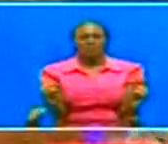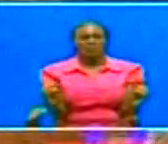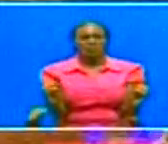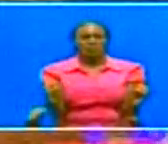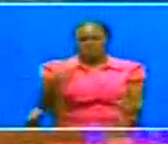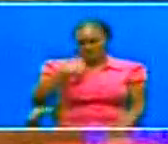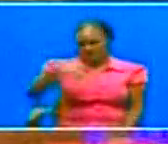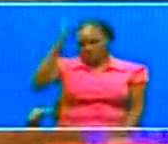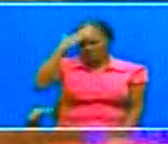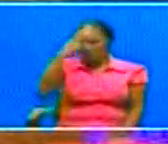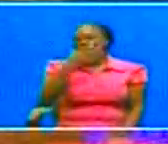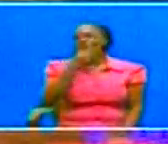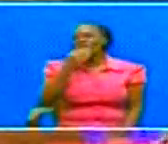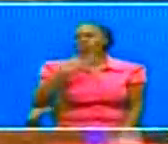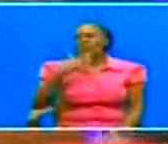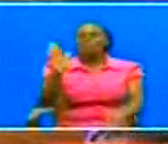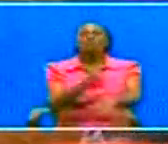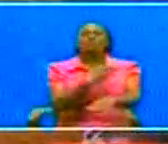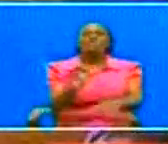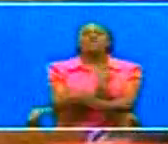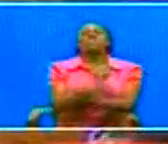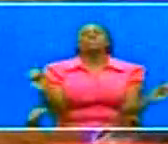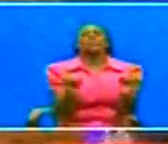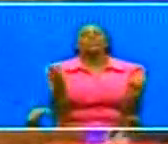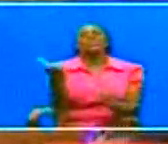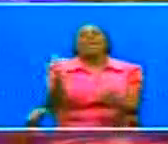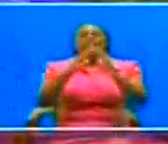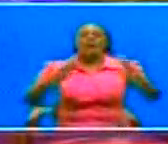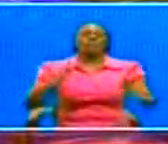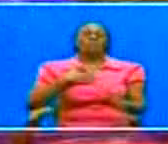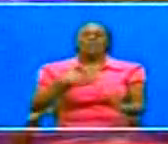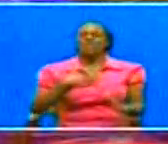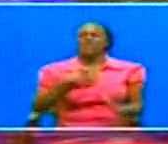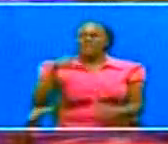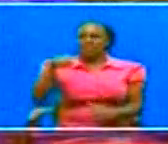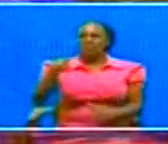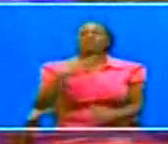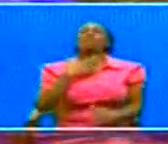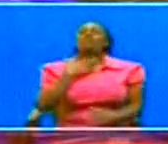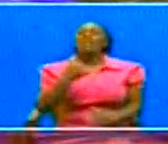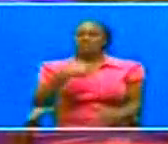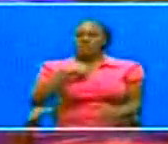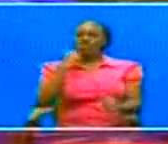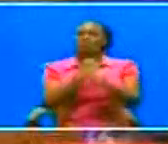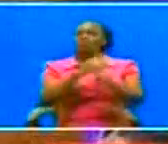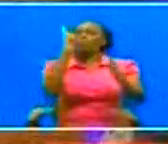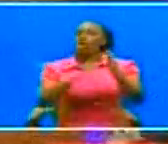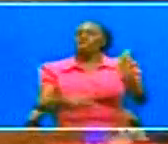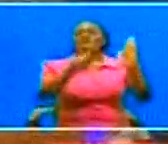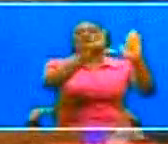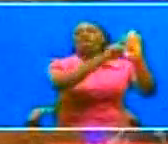Because I knew in my father's house there was no music going to happen. Not going to happen. He wanted me to do law. Mm-hmm. And I hate